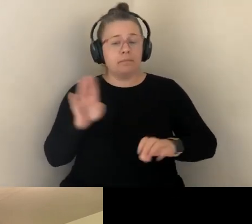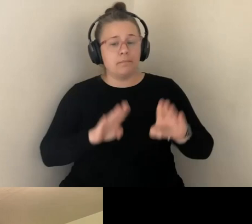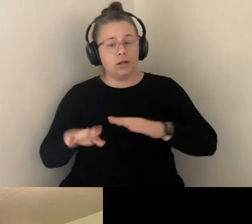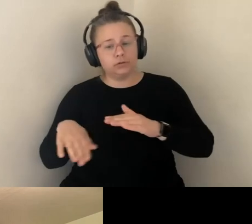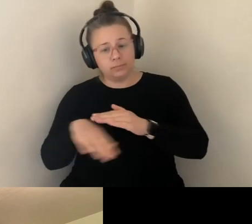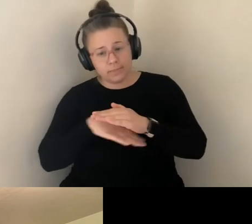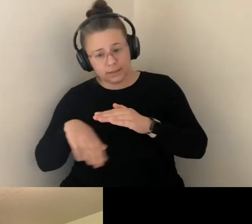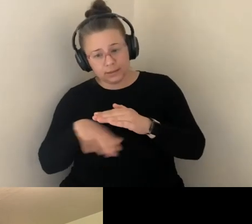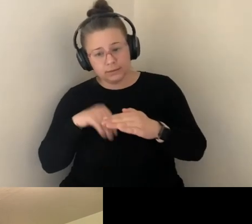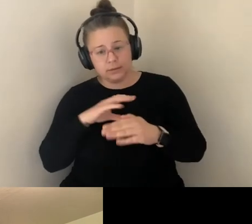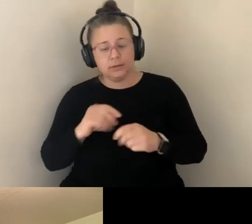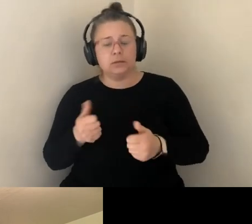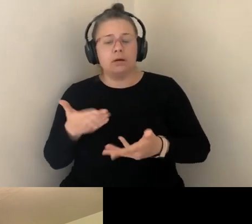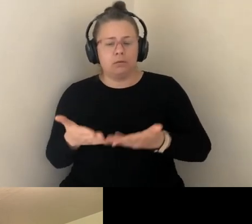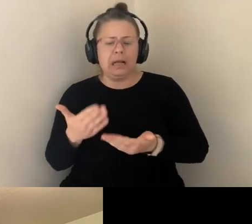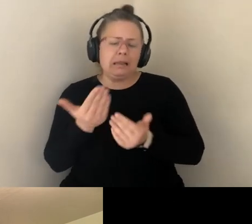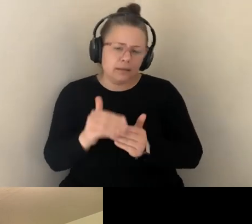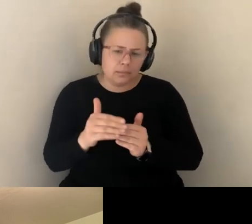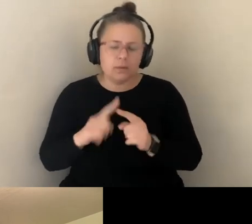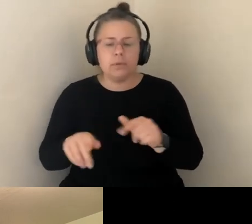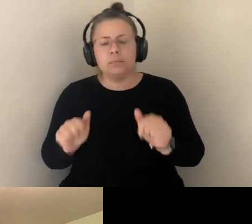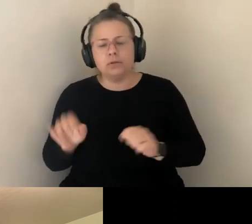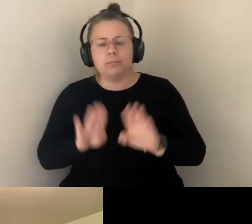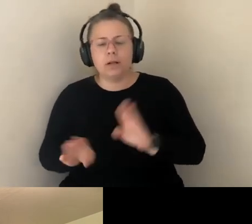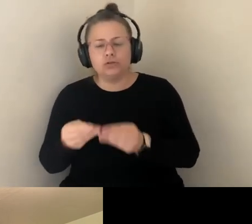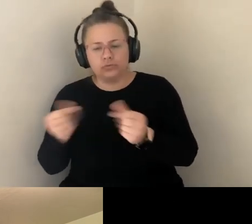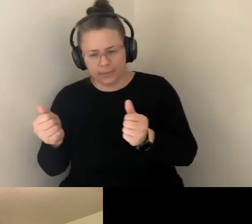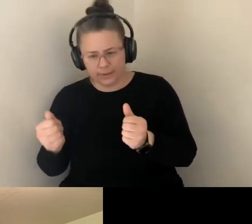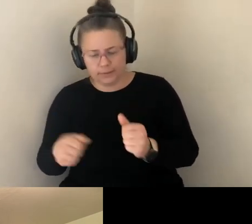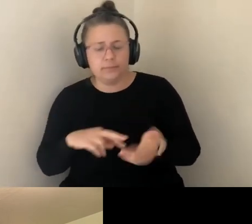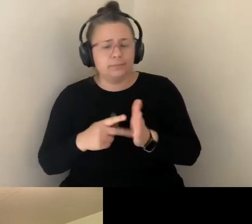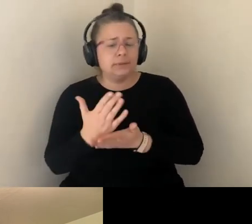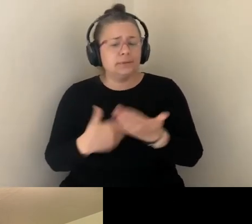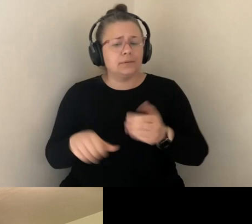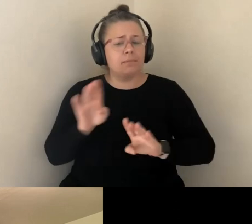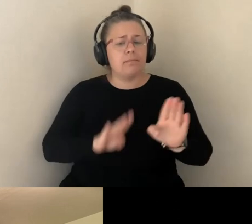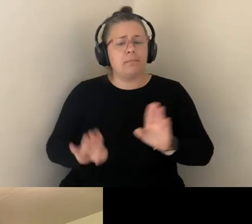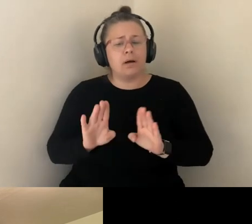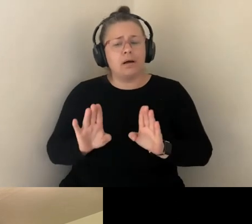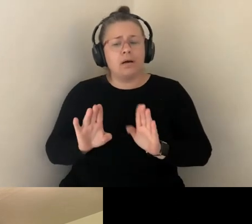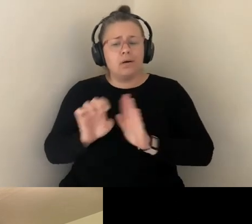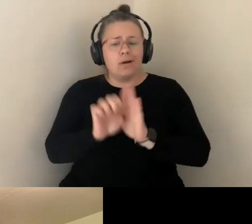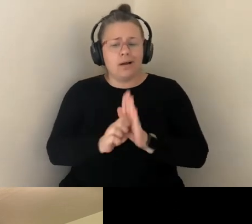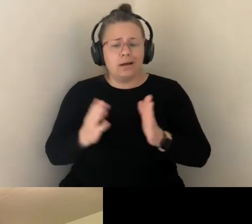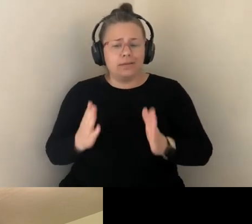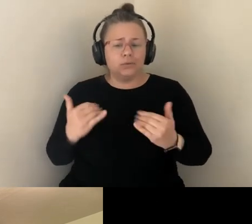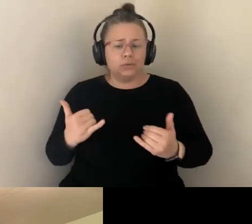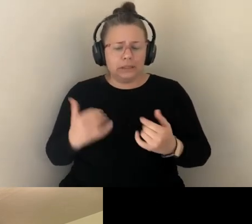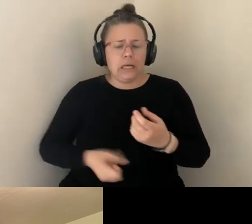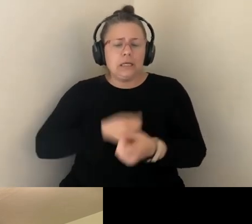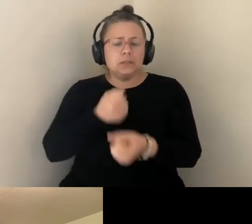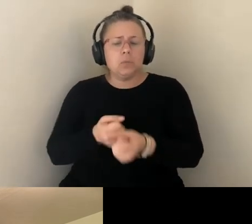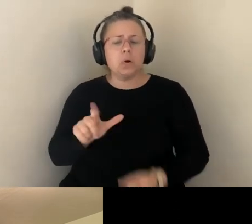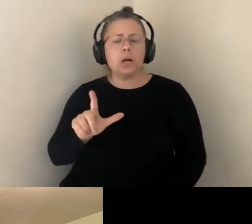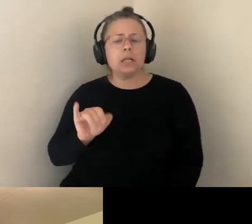remedy. Thus, there are bioethicists today that support the idea of liberal eugenics, which they see as a scientific